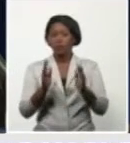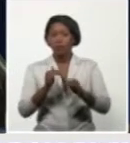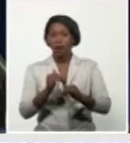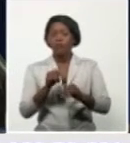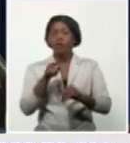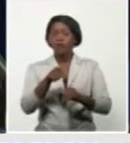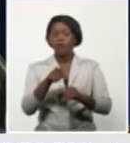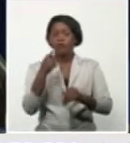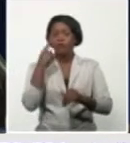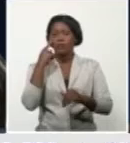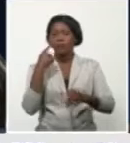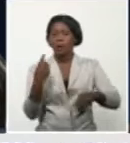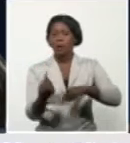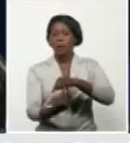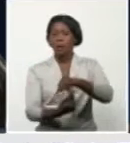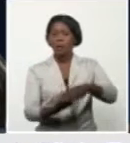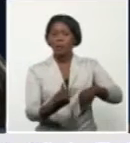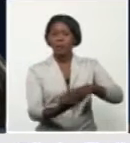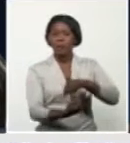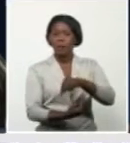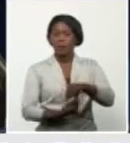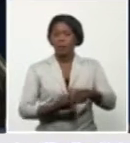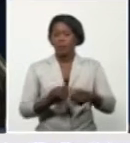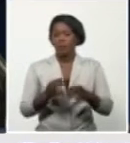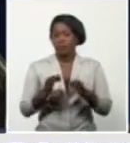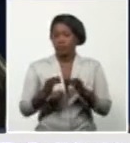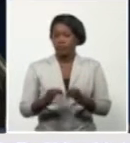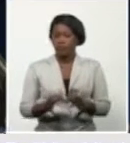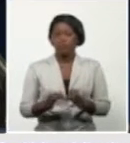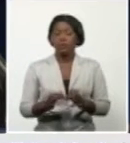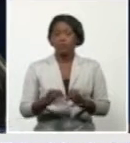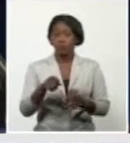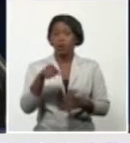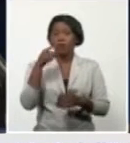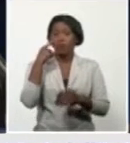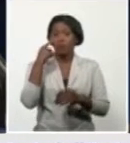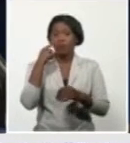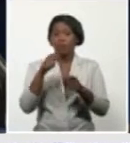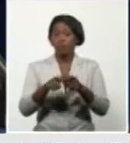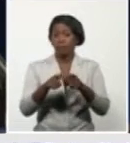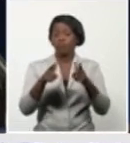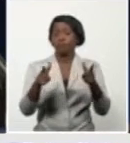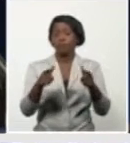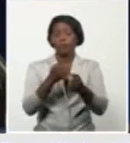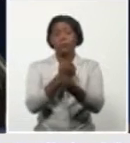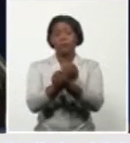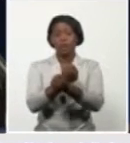lead to an event of great impact for our country.